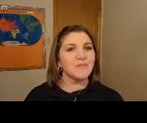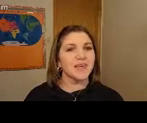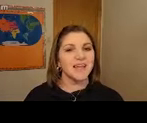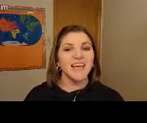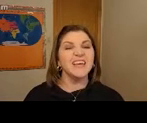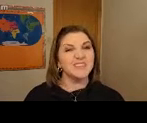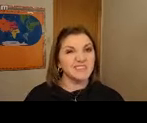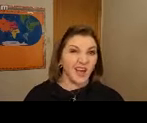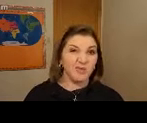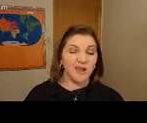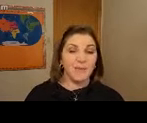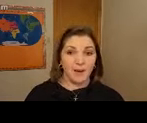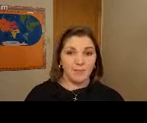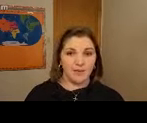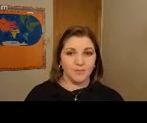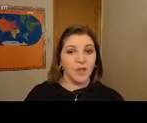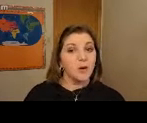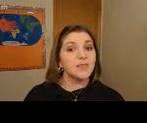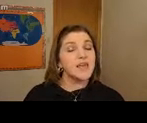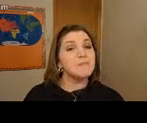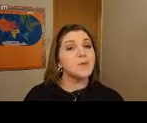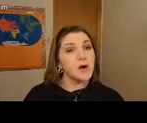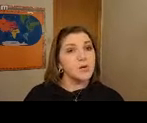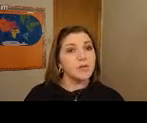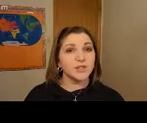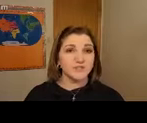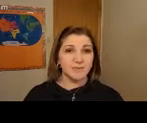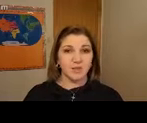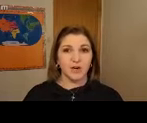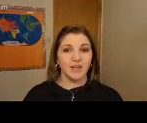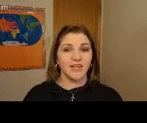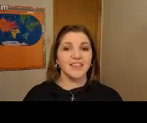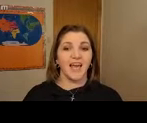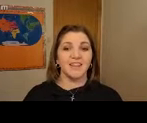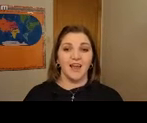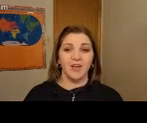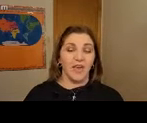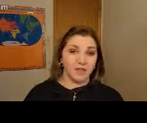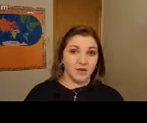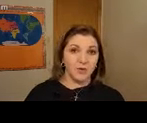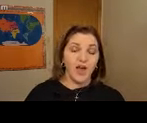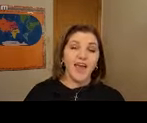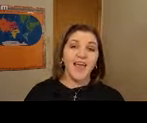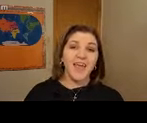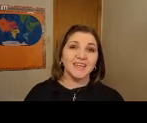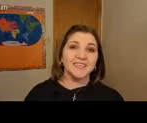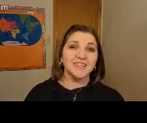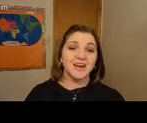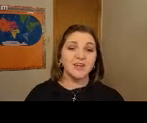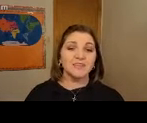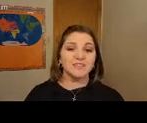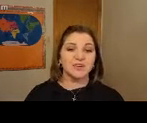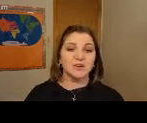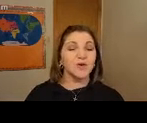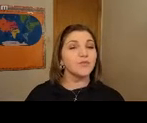the lemon. It's sour and bumpy, but they both are similar in that they are yellow and they